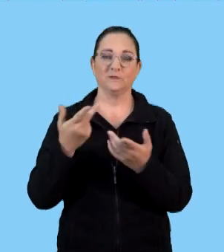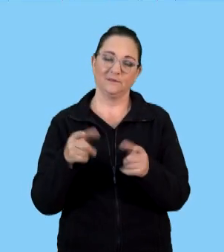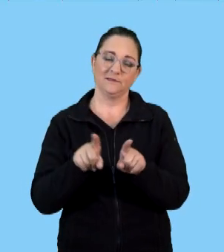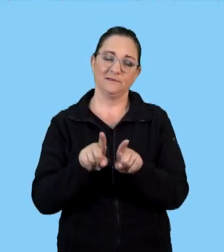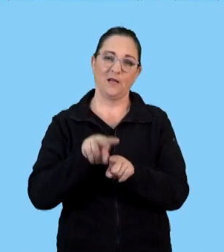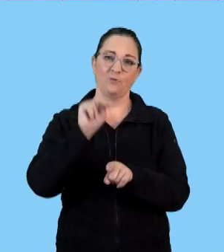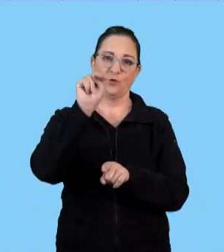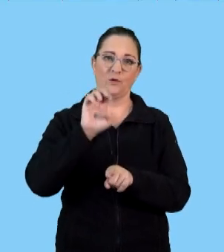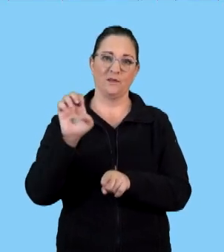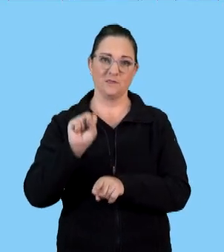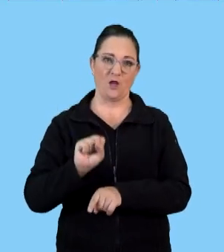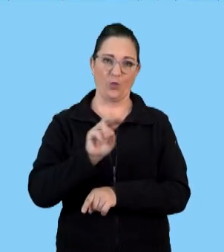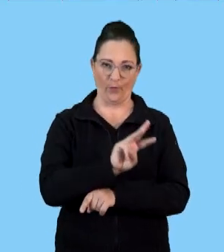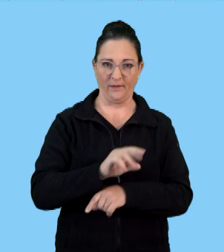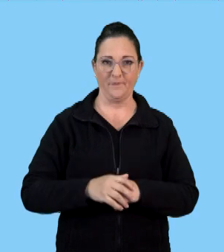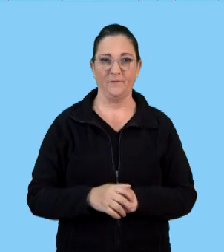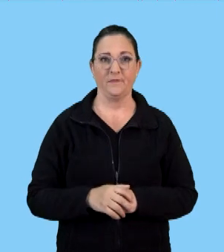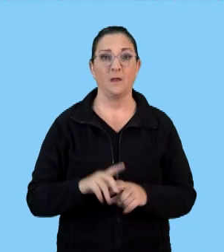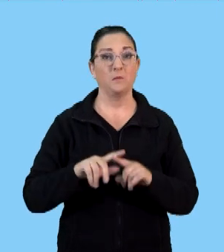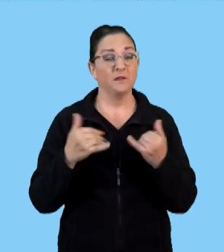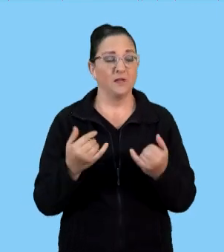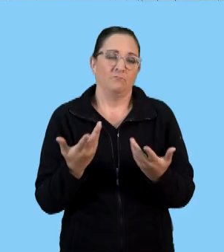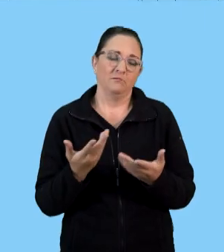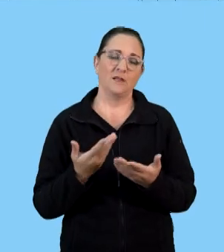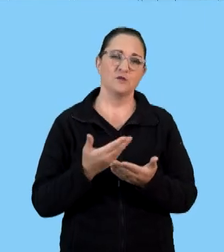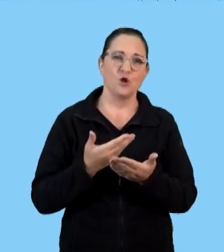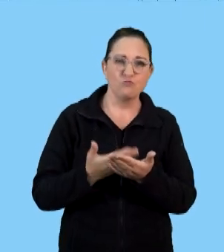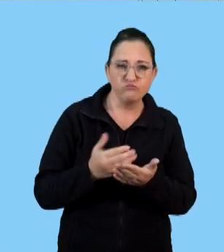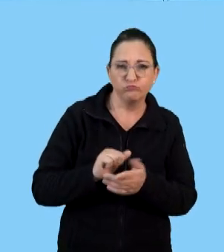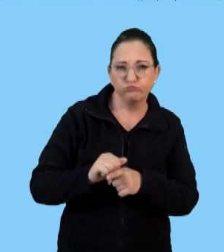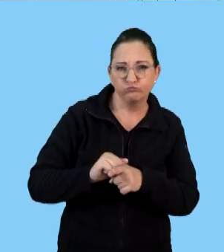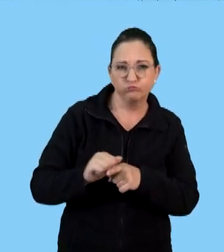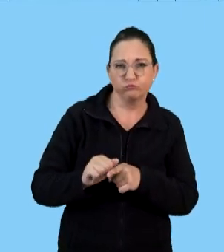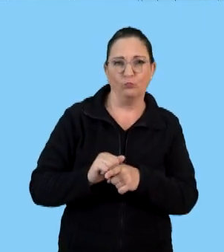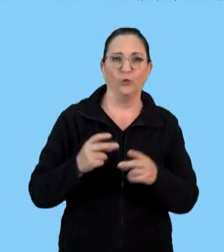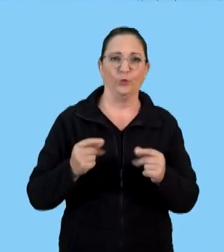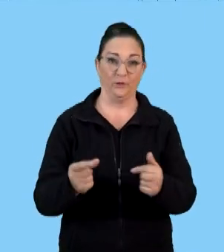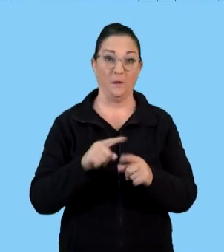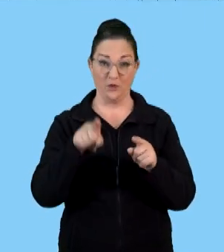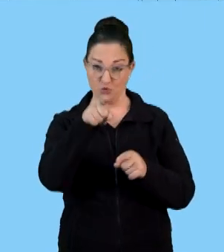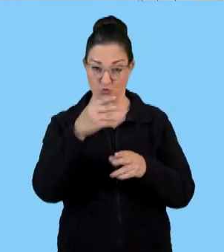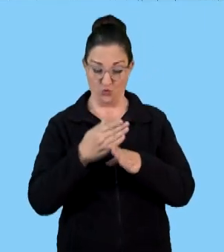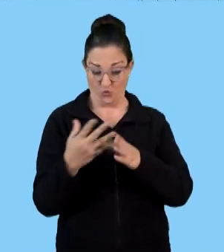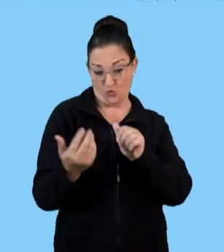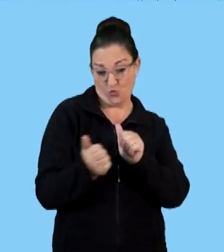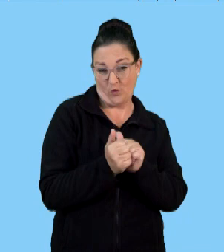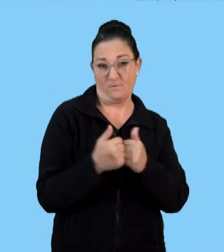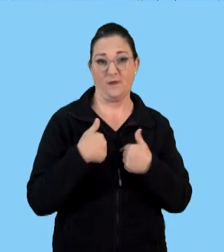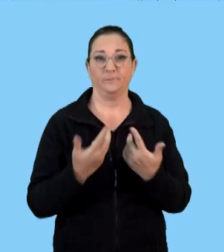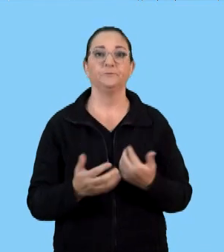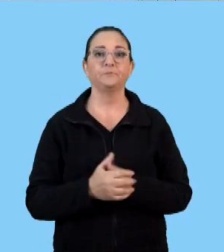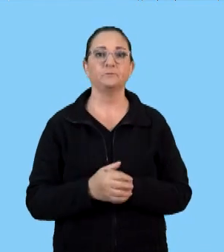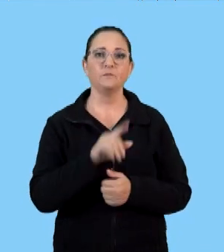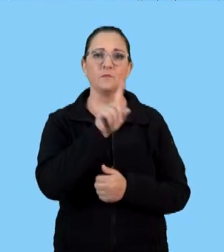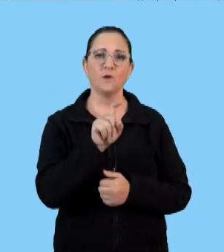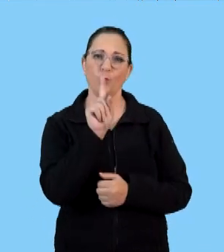west. All right, now let us quickly do a quick practice, and I want you to work with me, okay? So I said here, question number